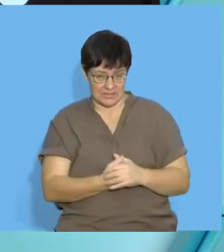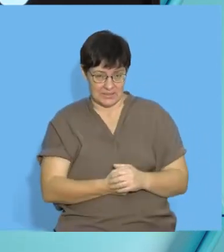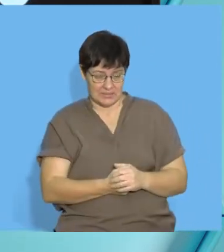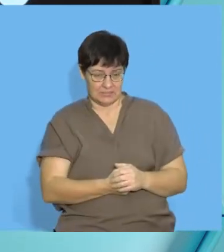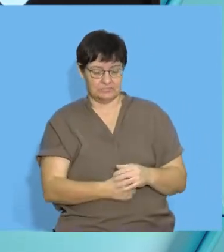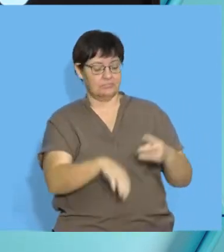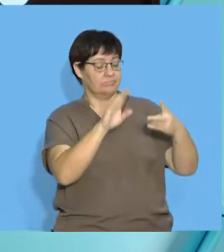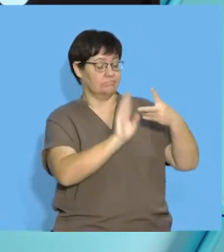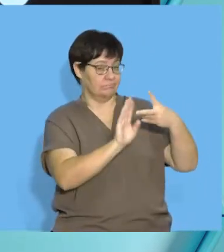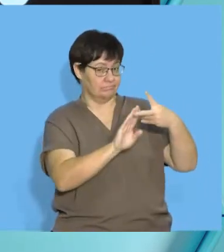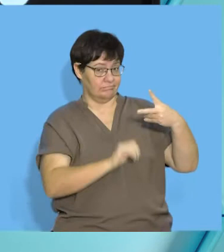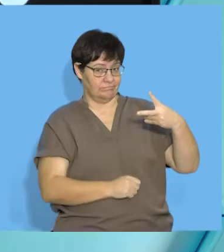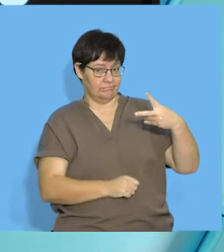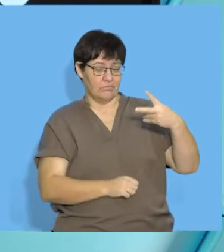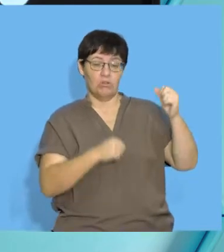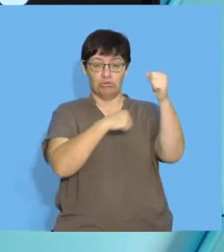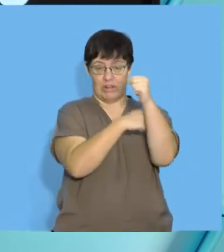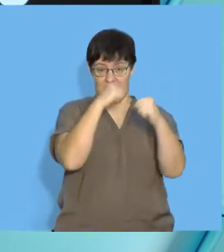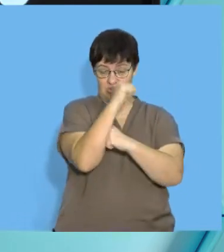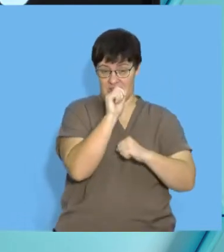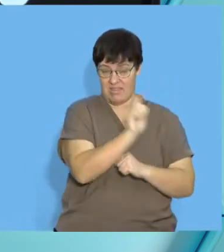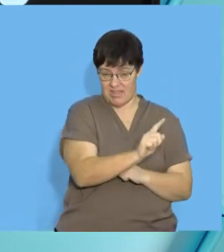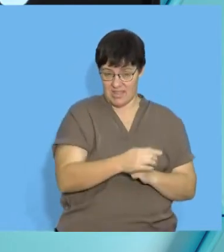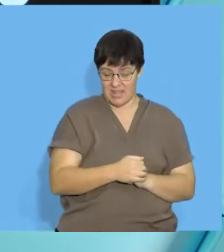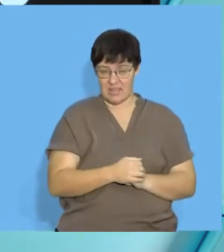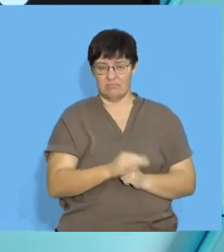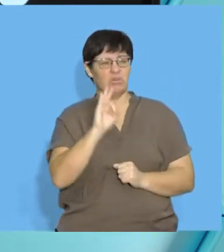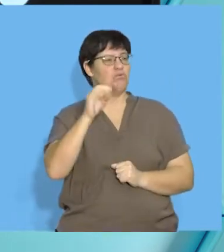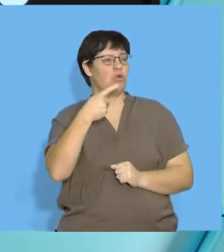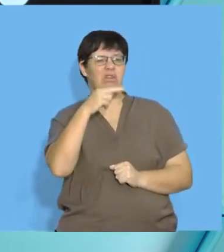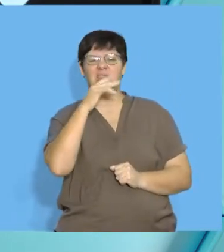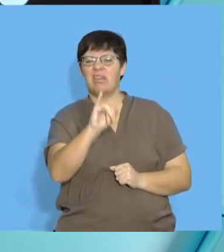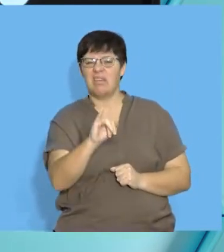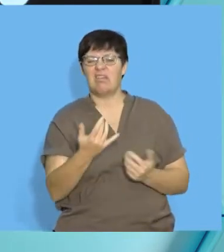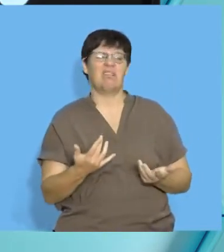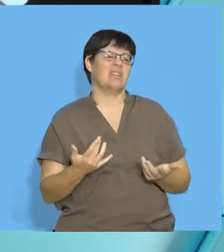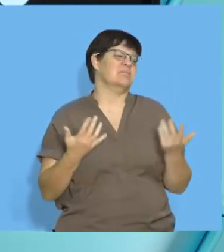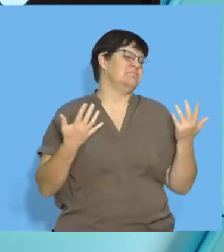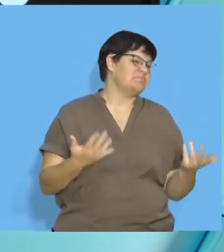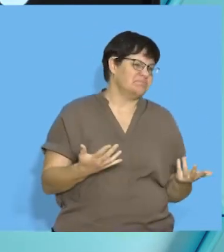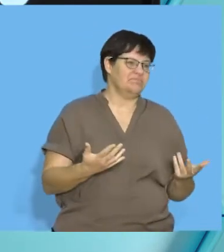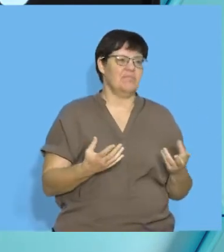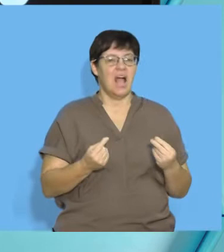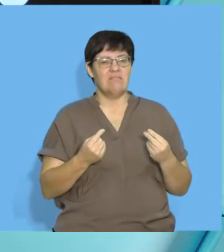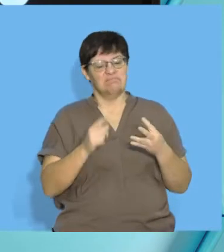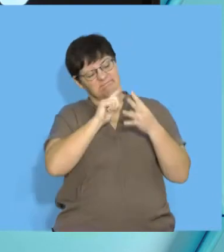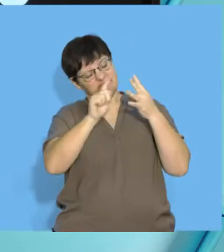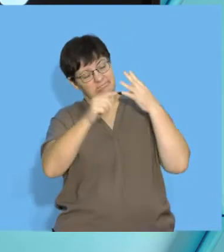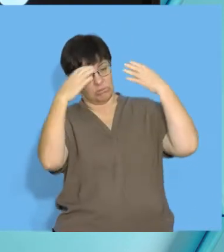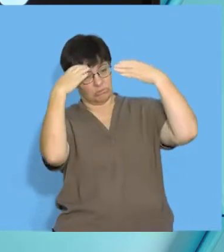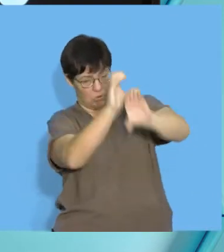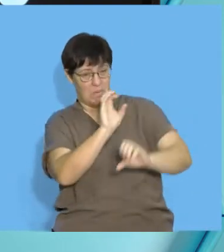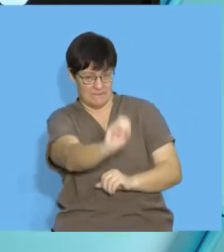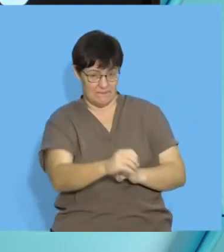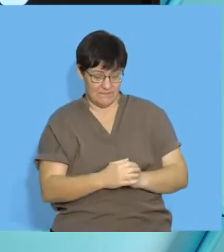we also look at the structure. For fungus, there's a little bit more, there's lots of scope here, but we're going to focus